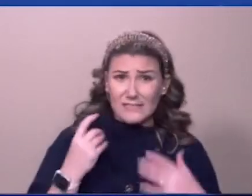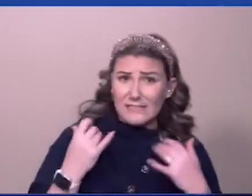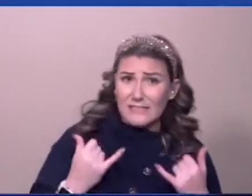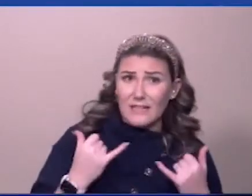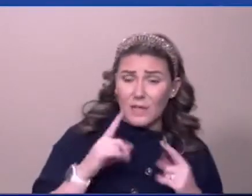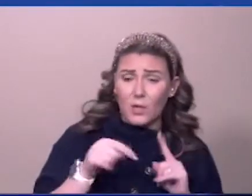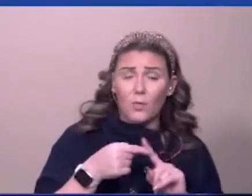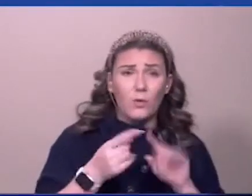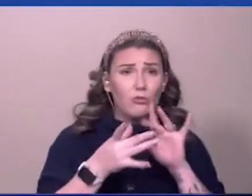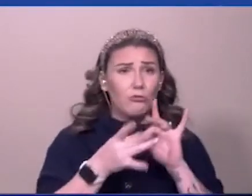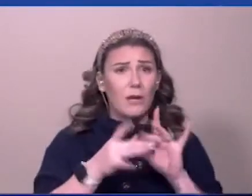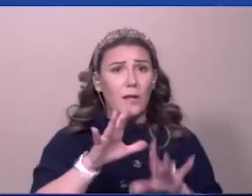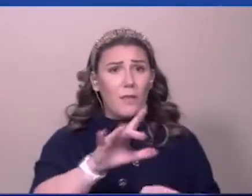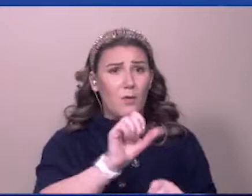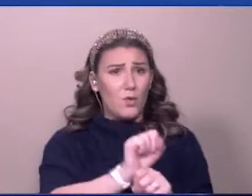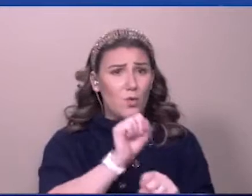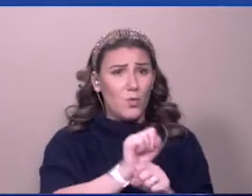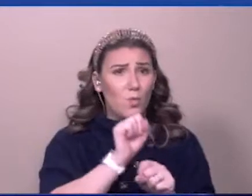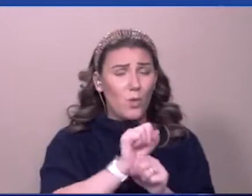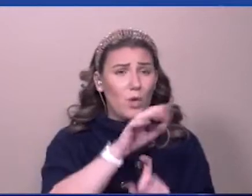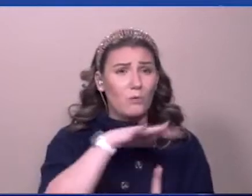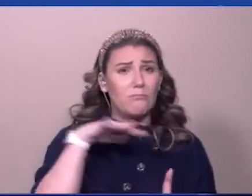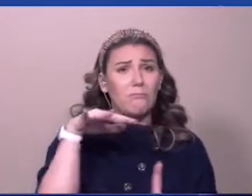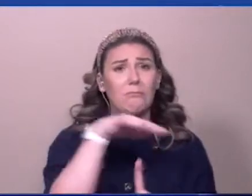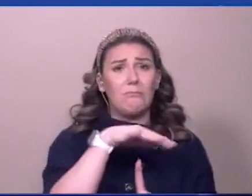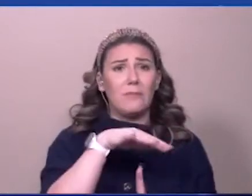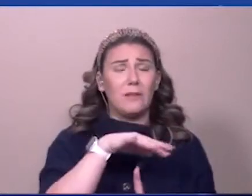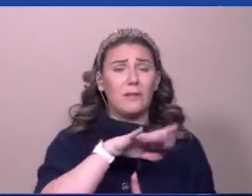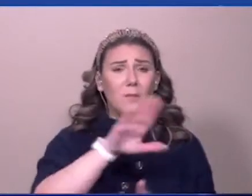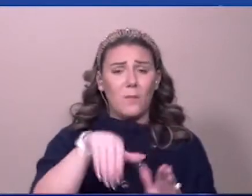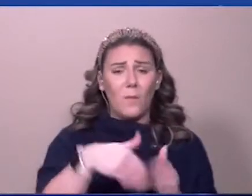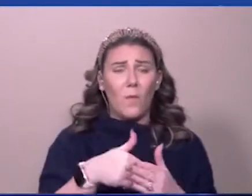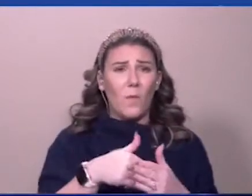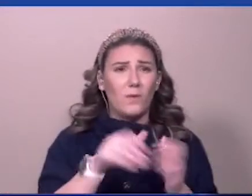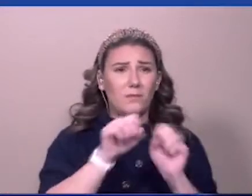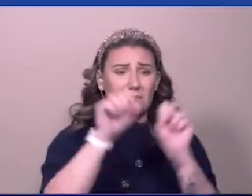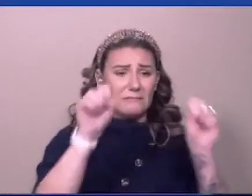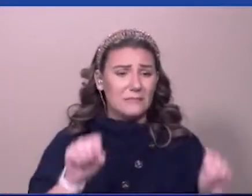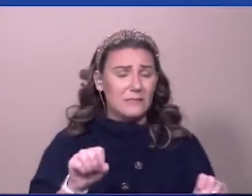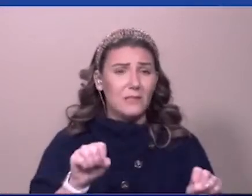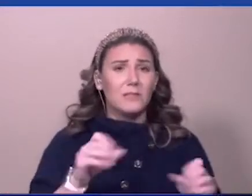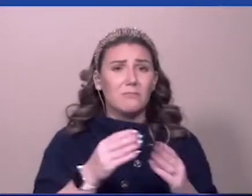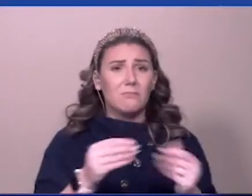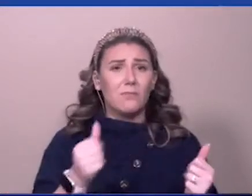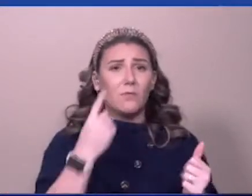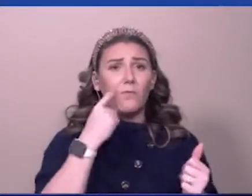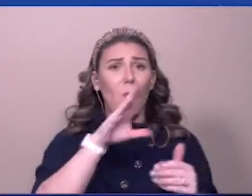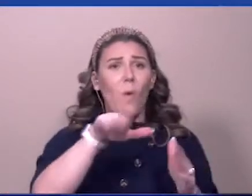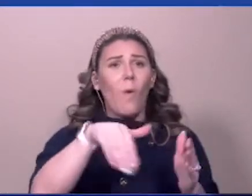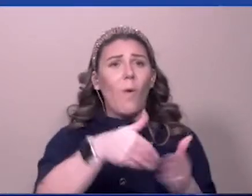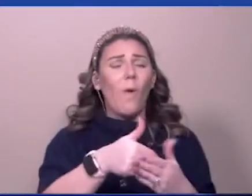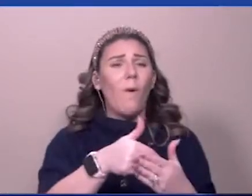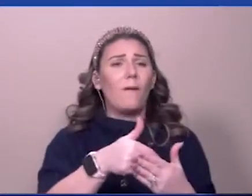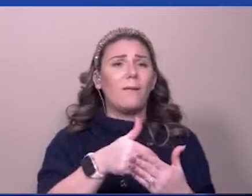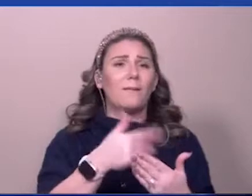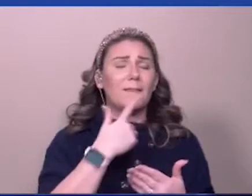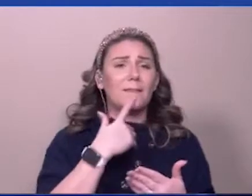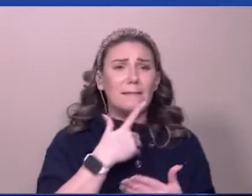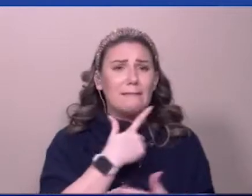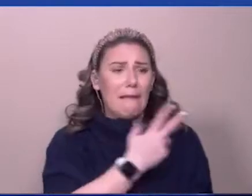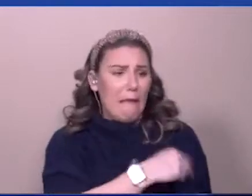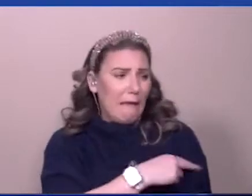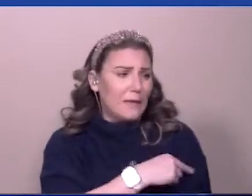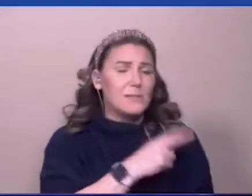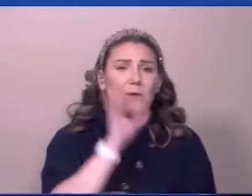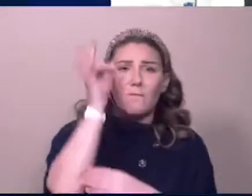comes to its workforce. We need holistic and systematic solutions for the workforce as a whole, federally and at the state level.